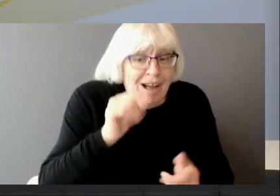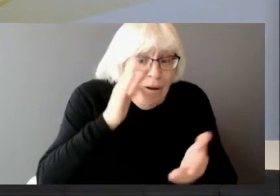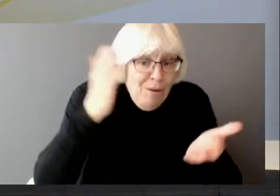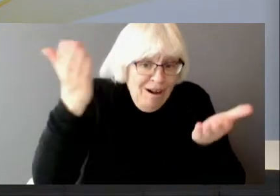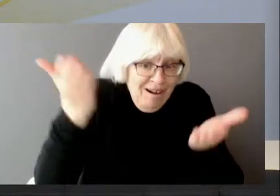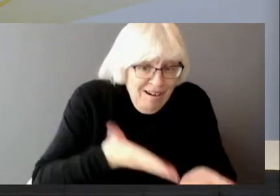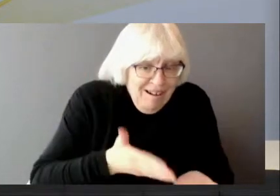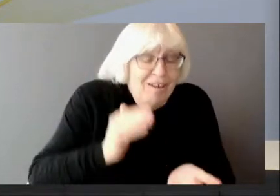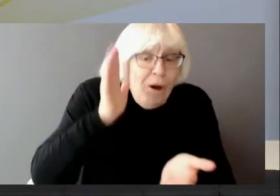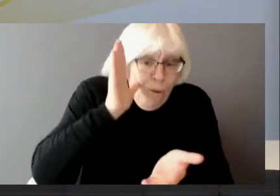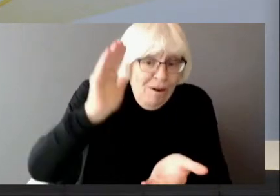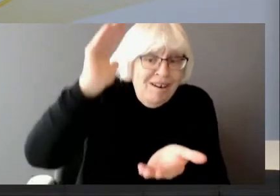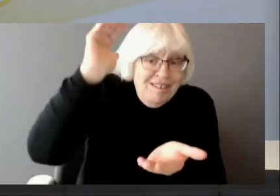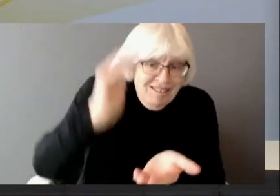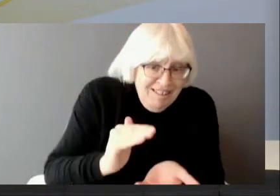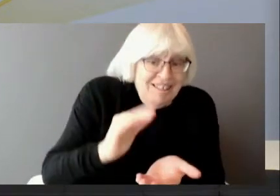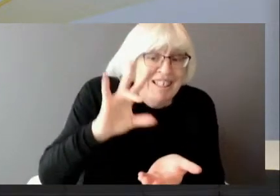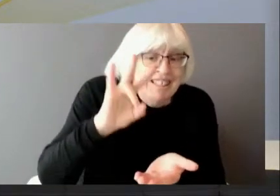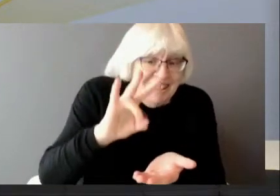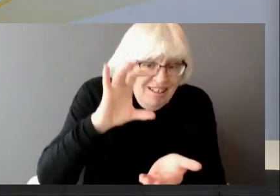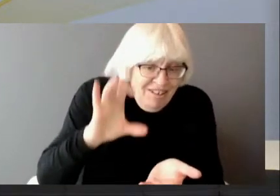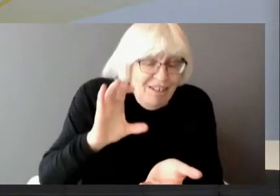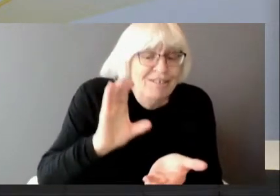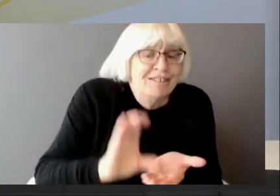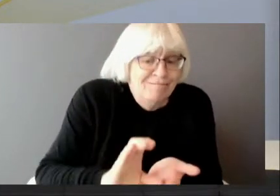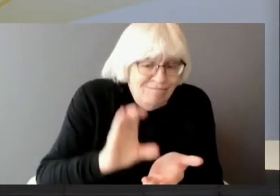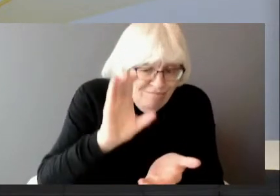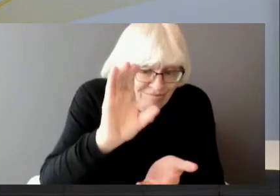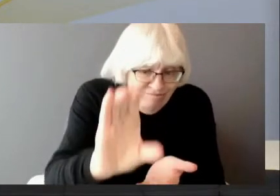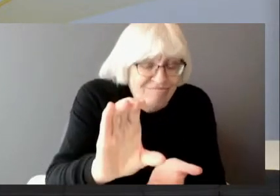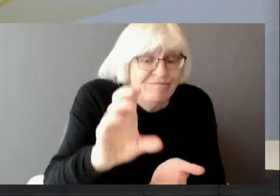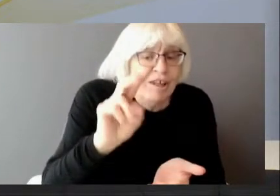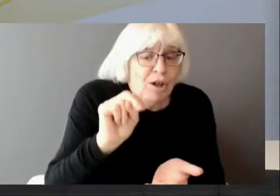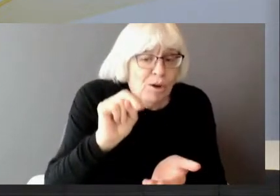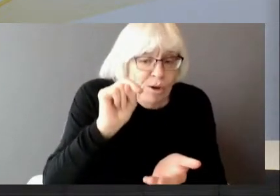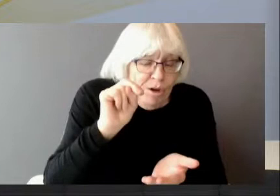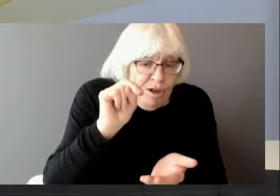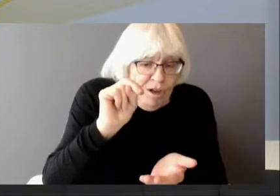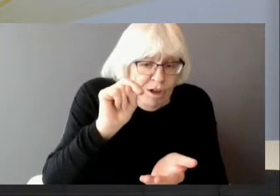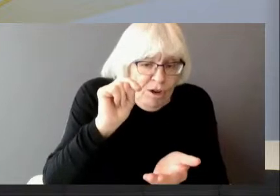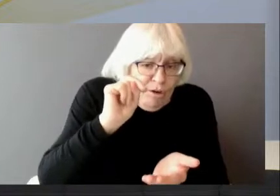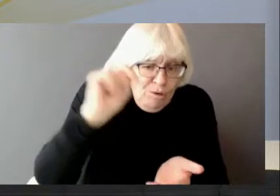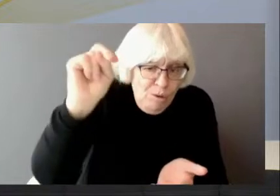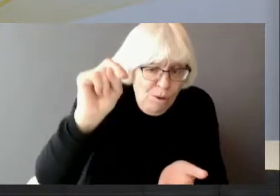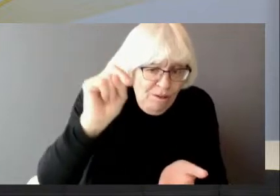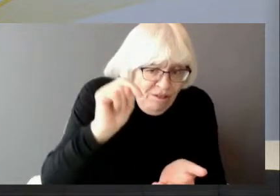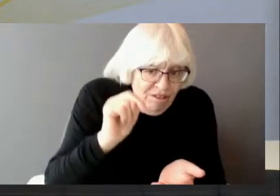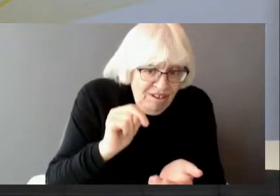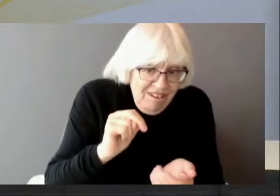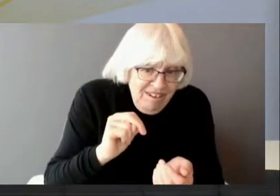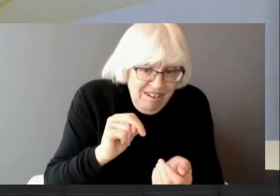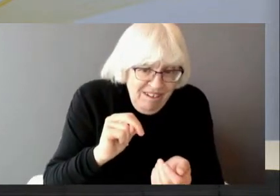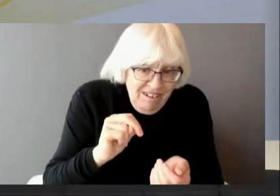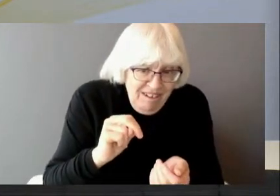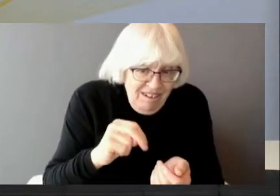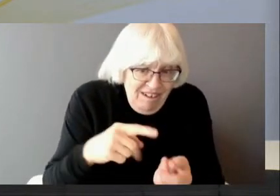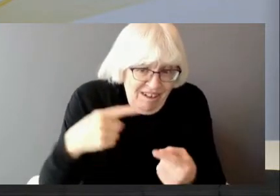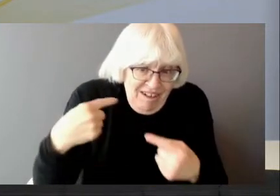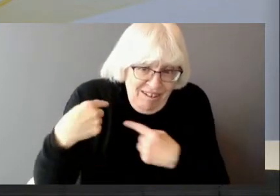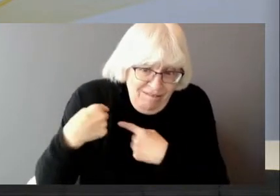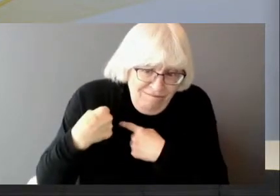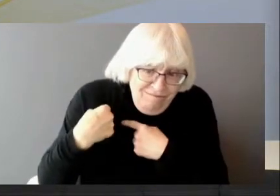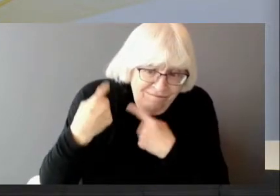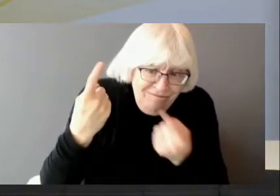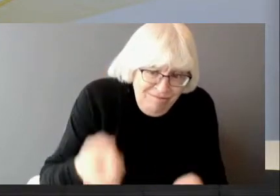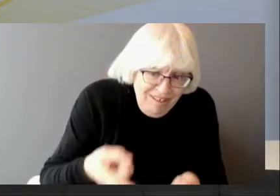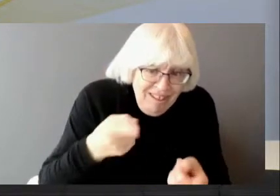in northern Canada that need it. How long do you expect some of the doses that were originally supposed to come to